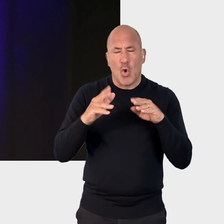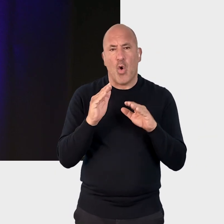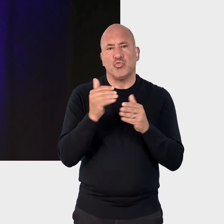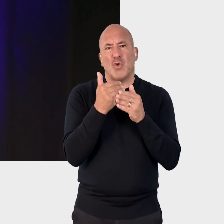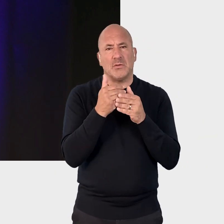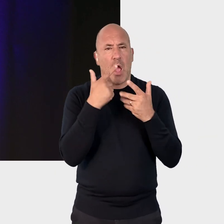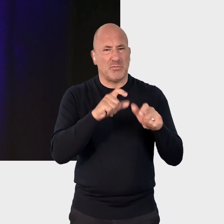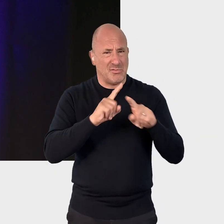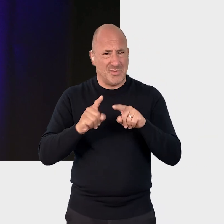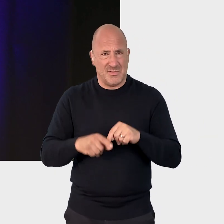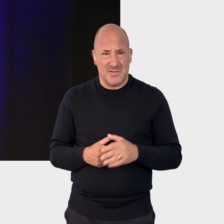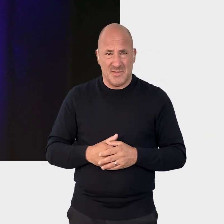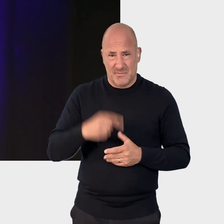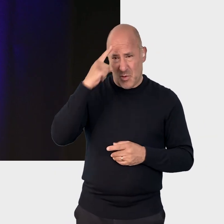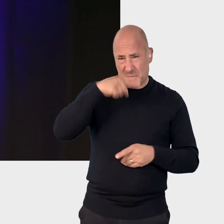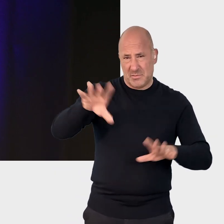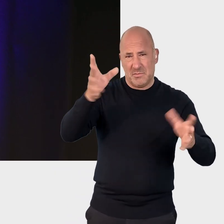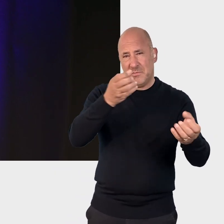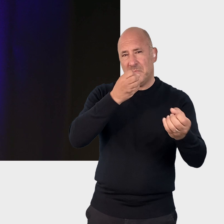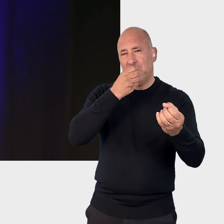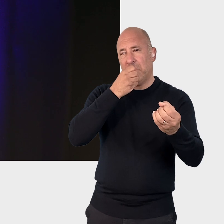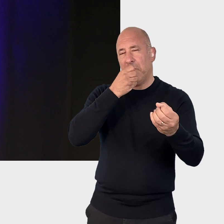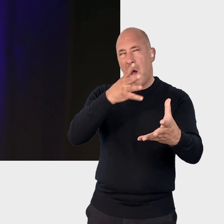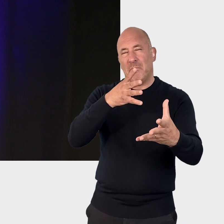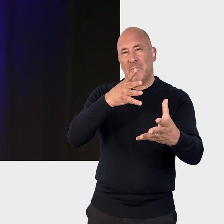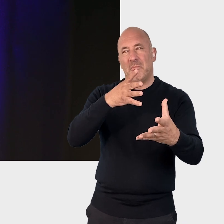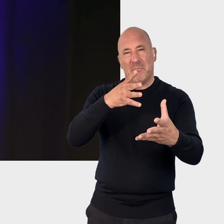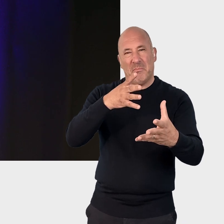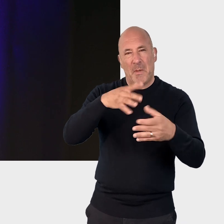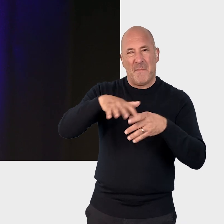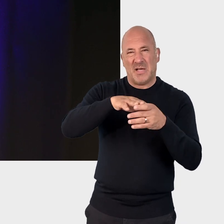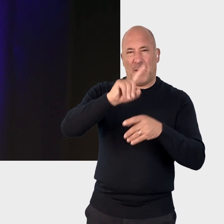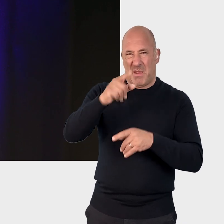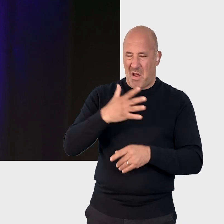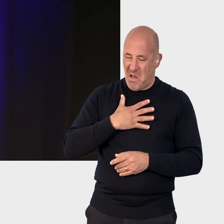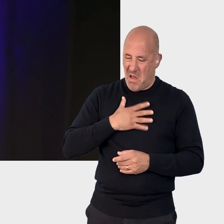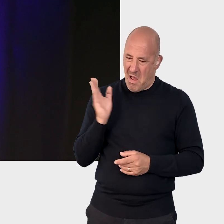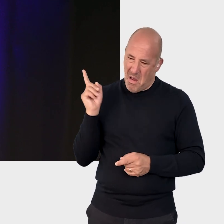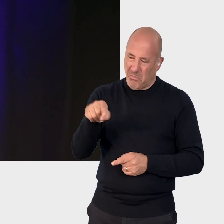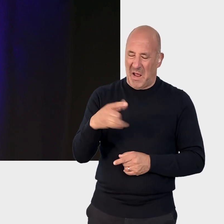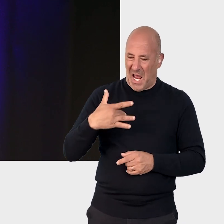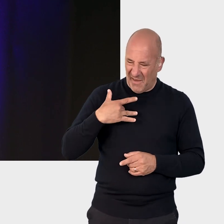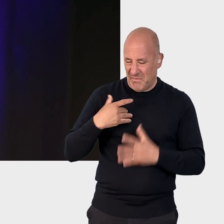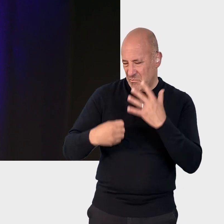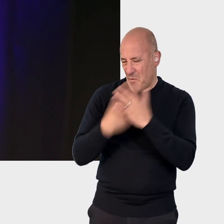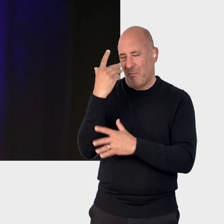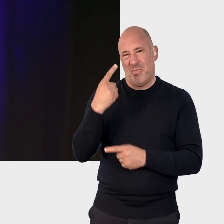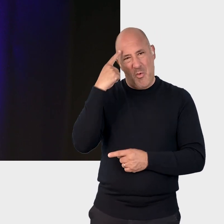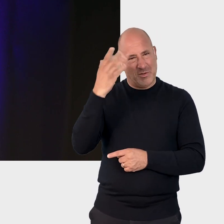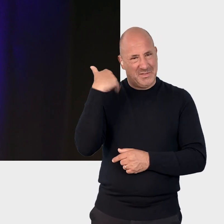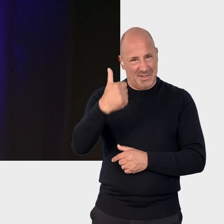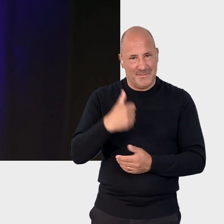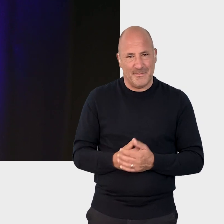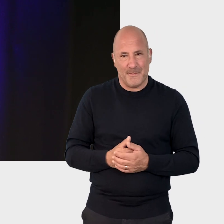accommodation, masonettes and sheltered accommodation. In short, they thought that it was the dream. It was the place where people would want to live